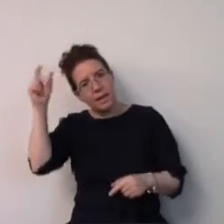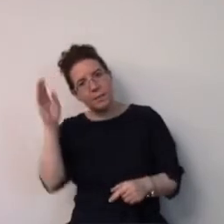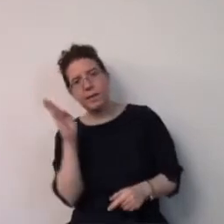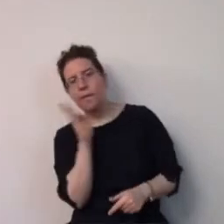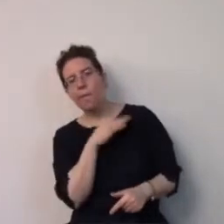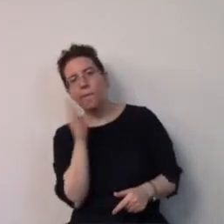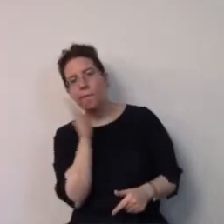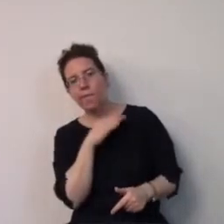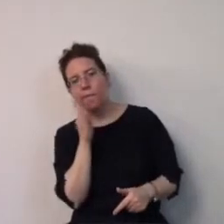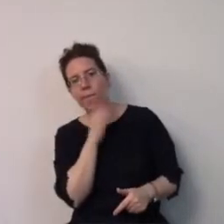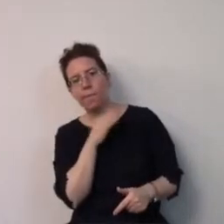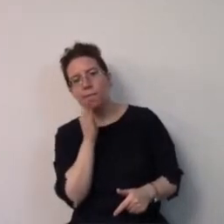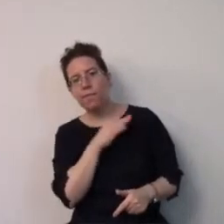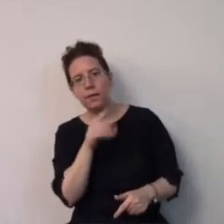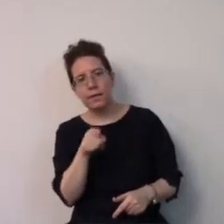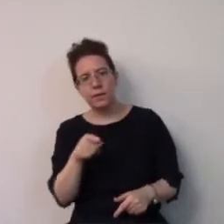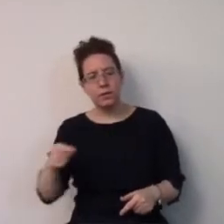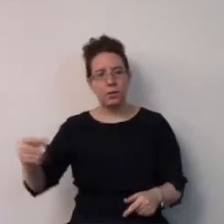praying, okay?